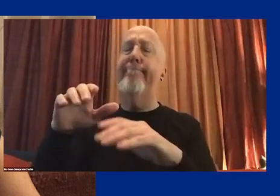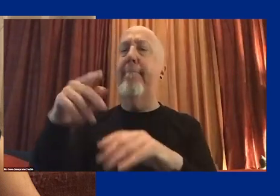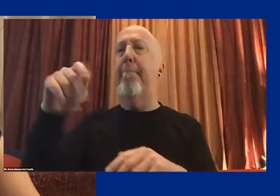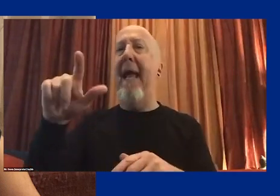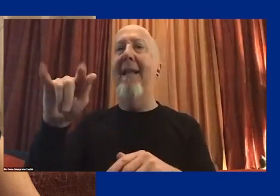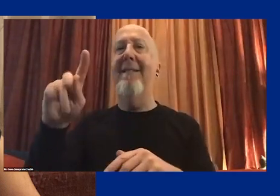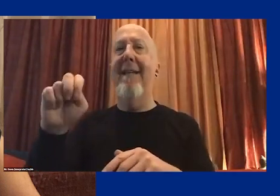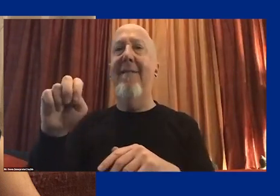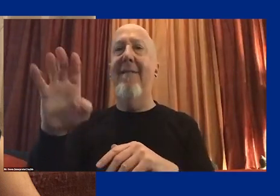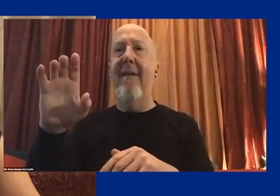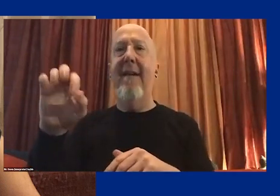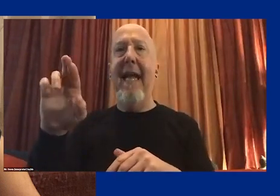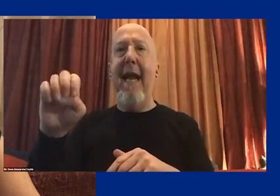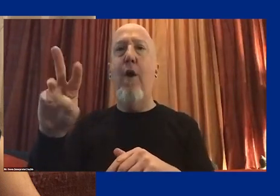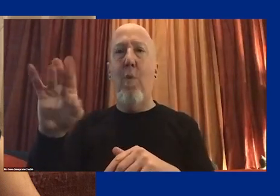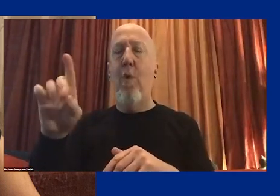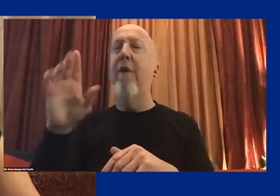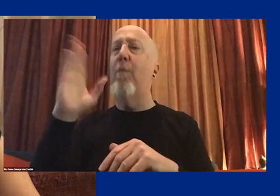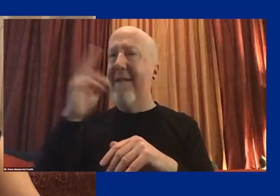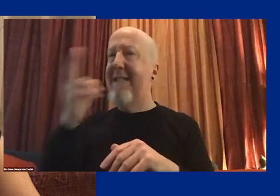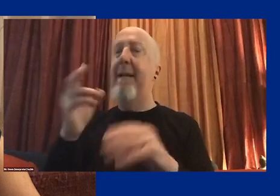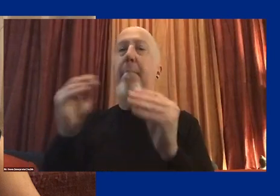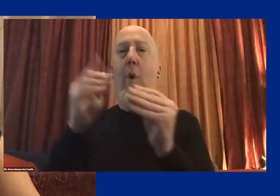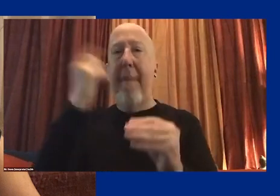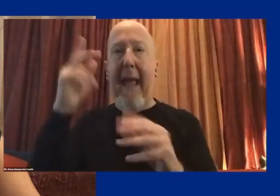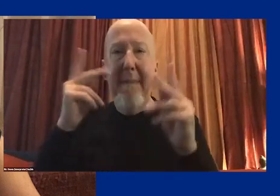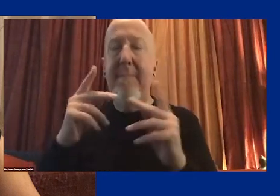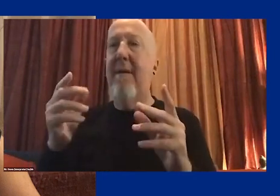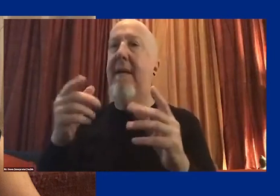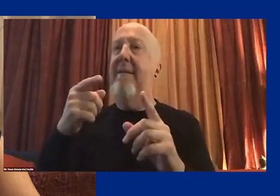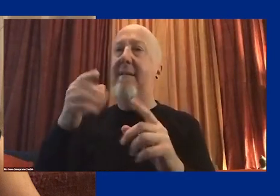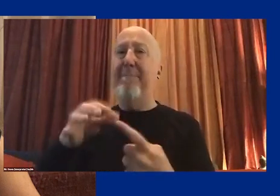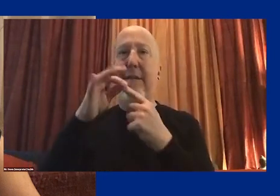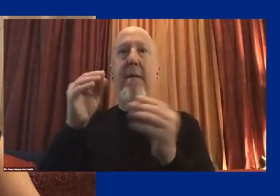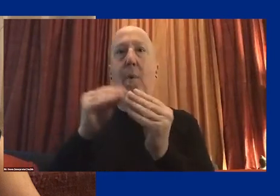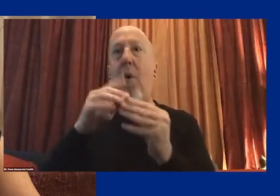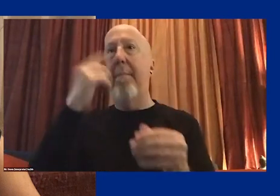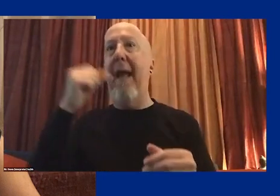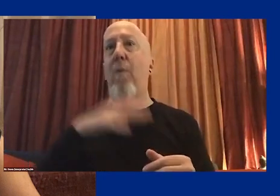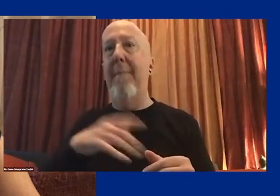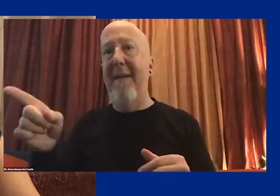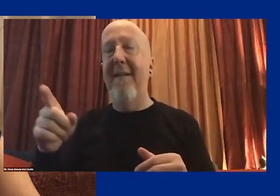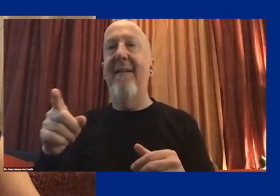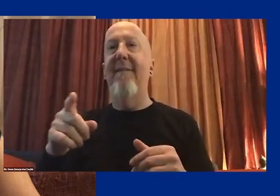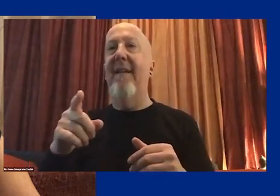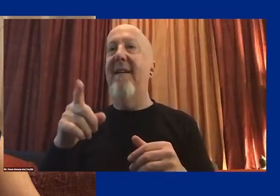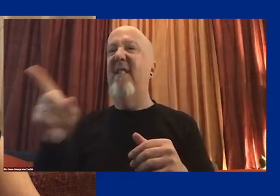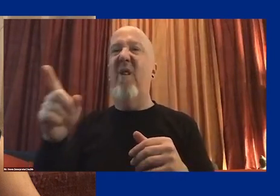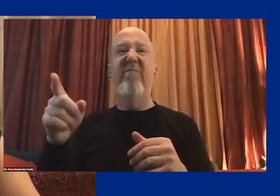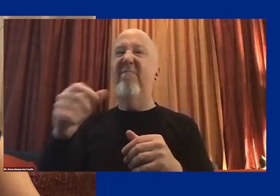example, especially Black women, in the palliative care ward who were denied their best chance of life saving